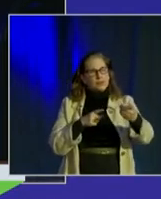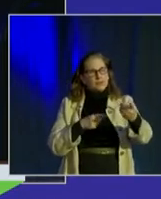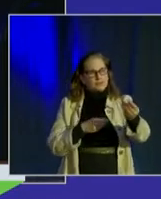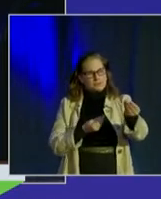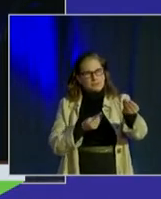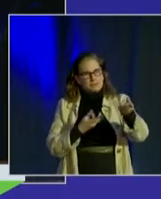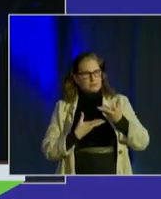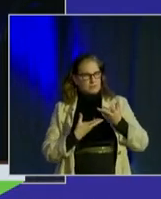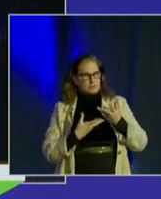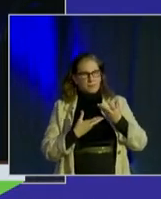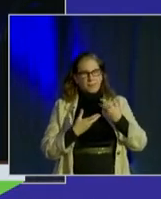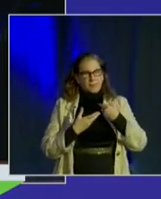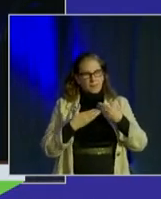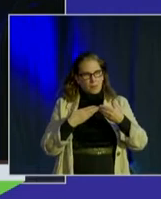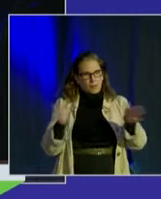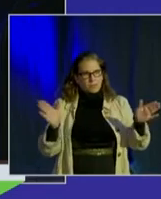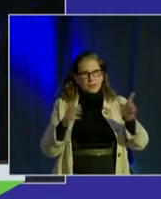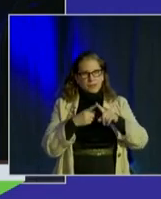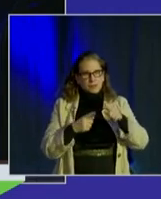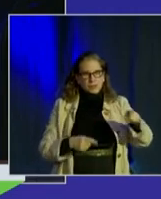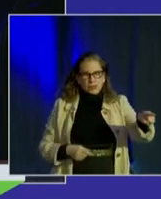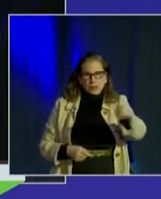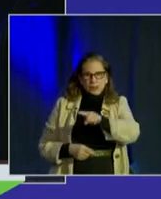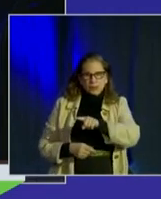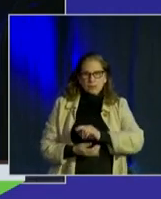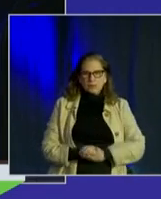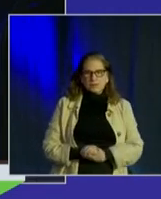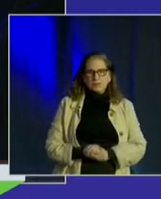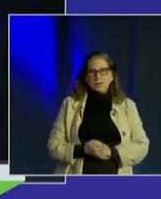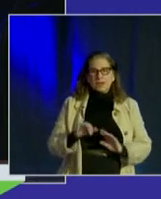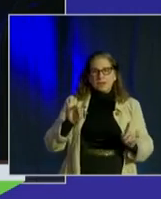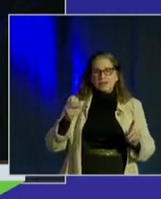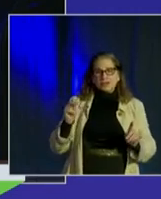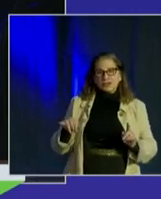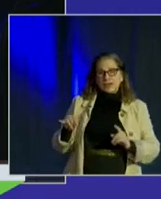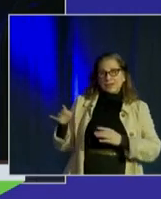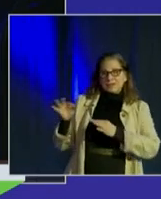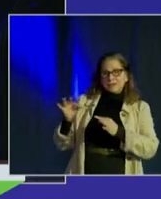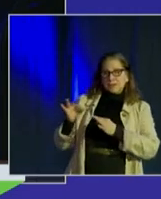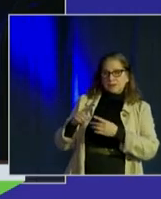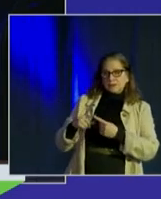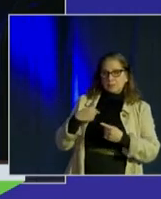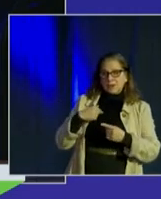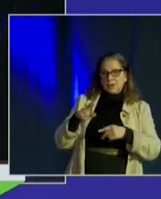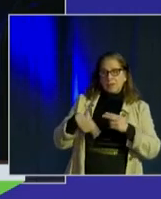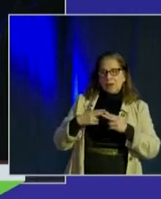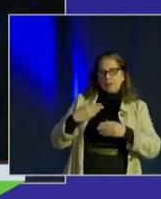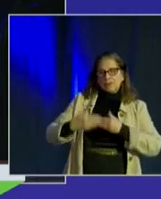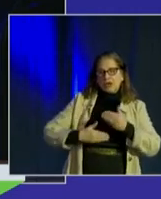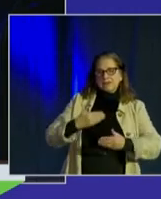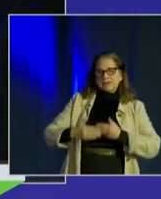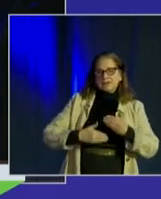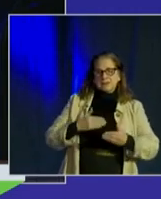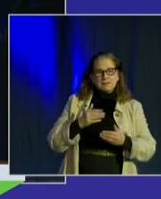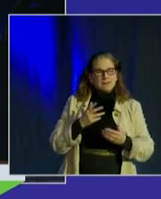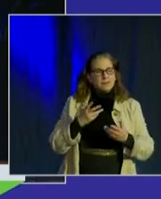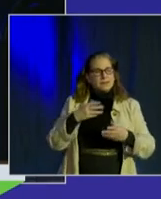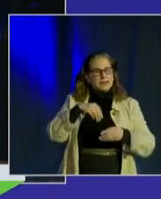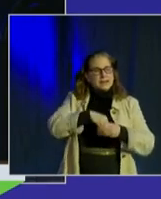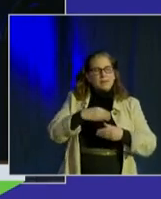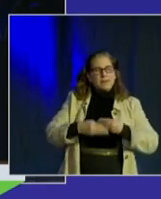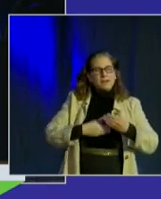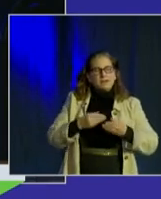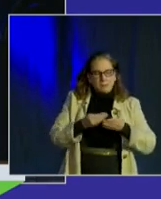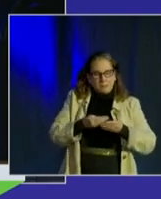talking about the process of the budget and its overall composition. Then what I'll do is I'll talk about how different policy clusters and